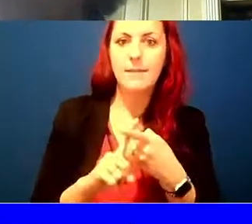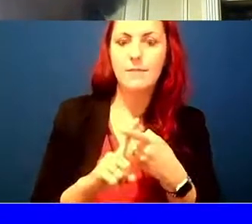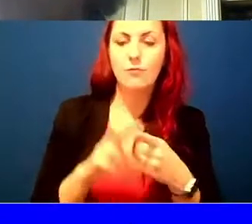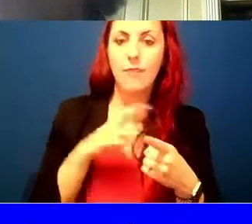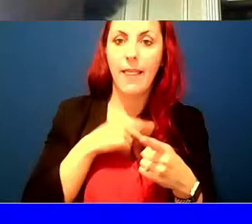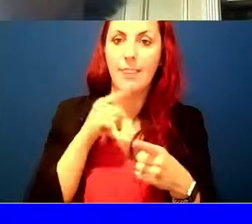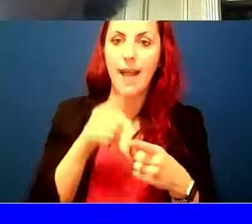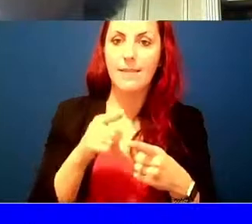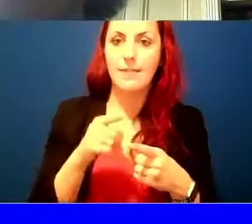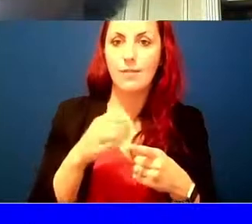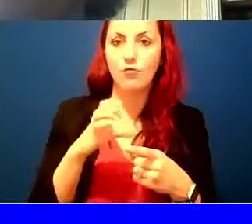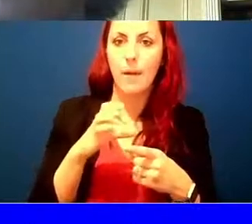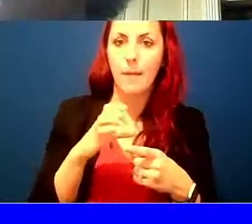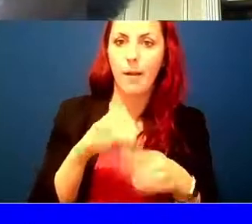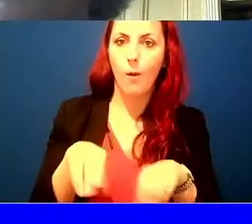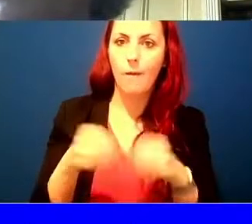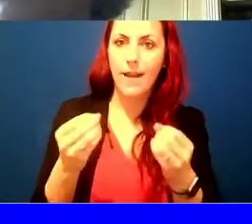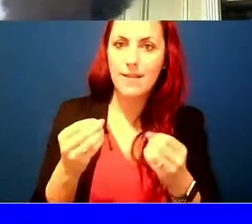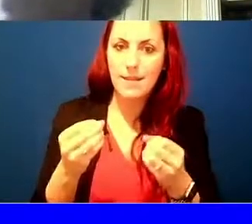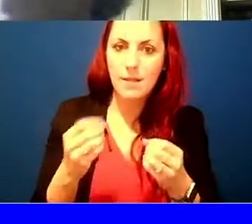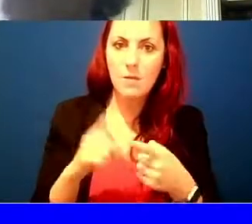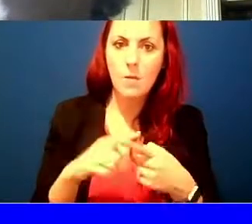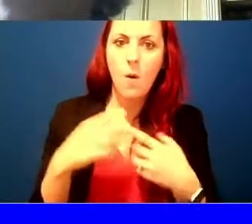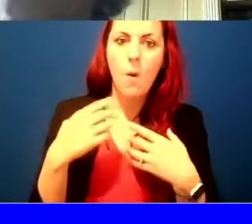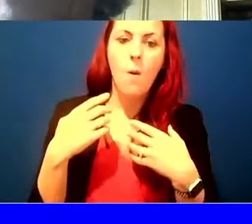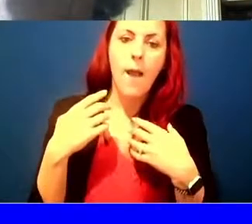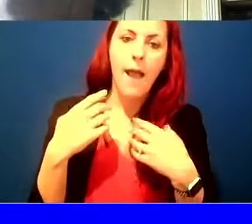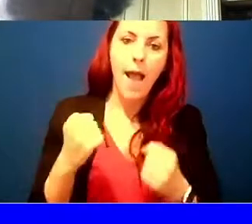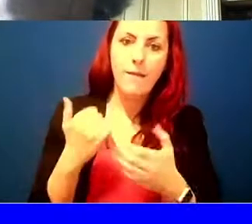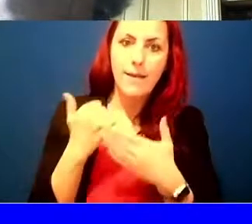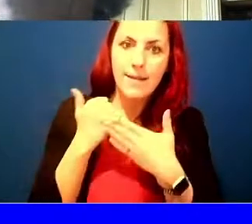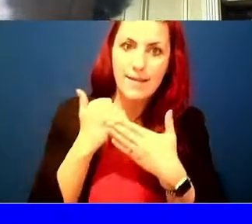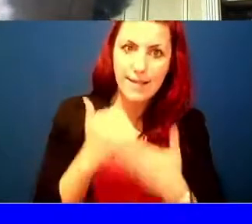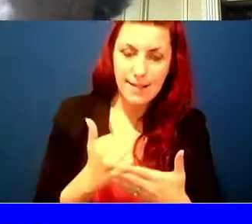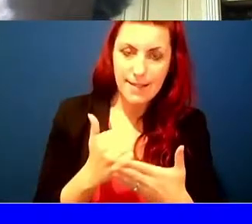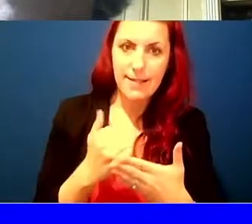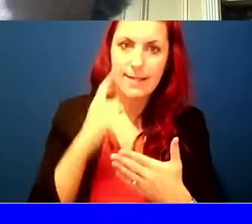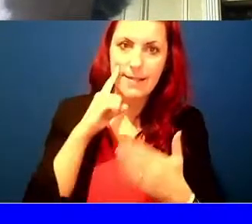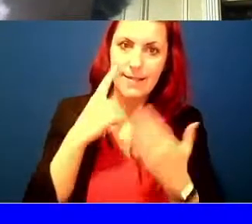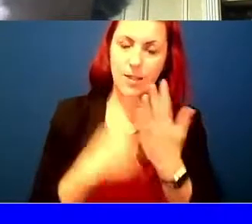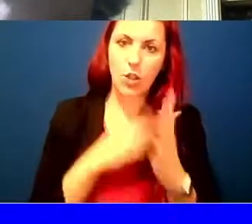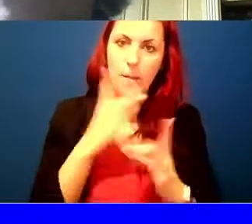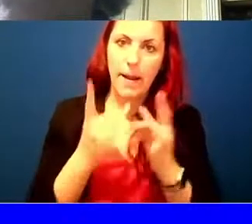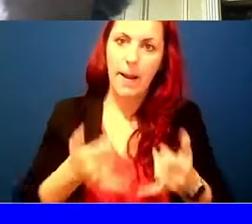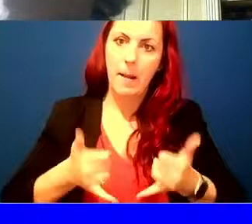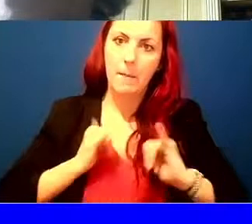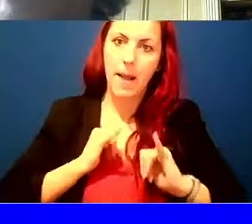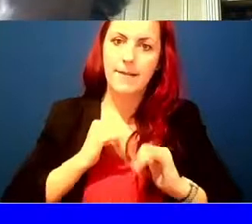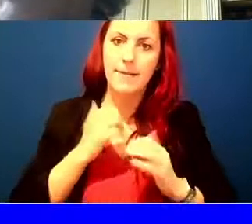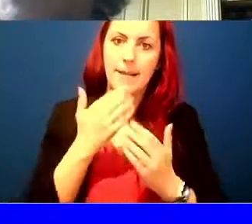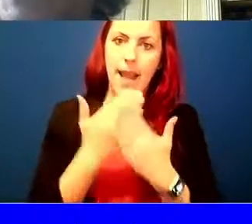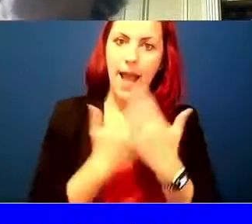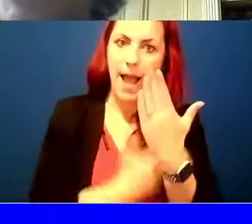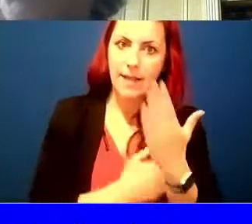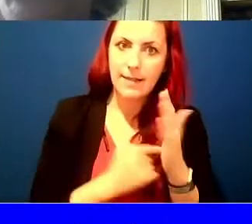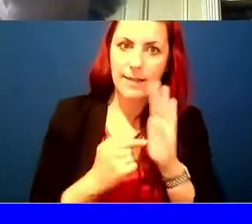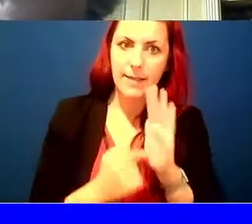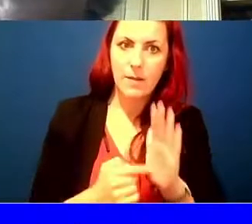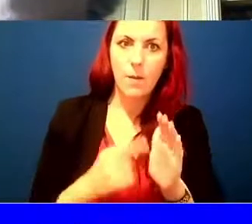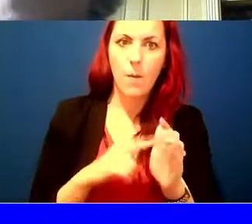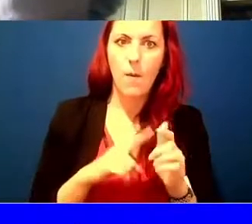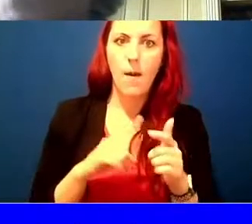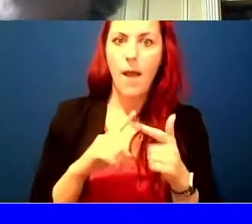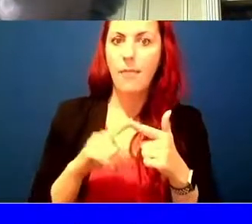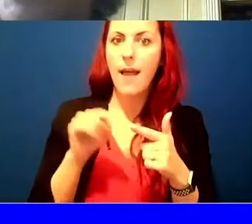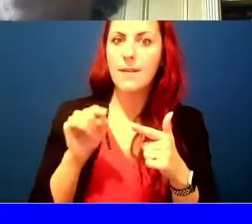offence. We have the Assisted Decision-Making Capacity Act, the data sharing in governance legislation, and again, we